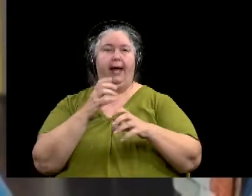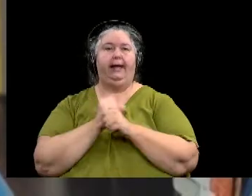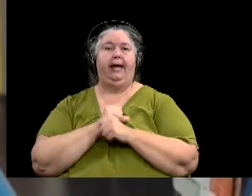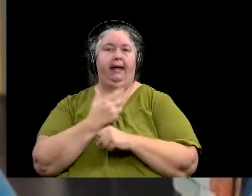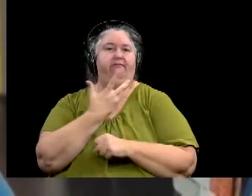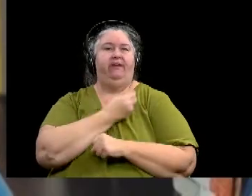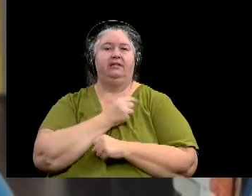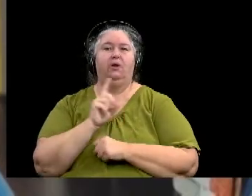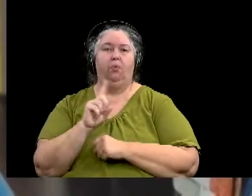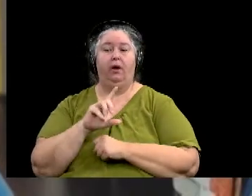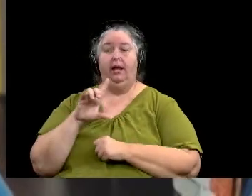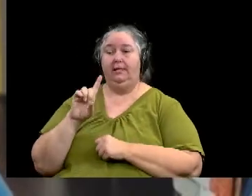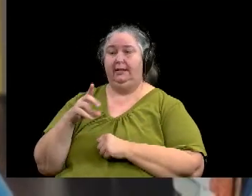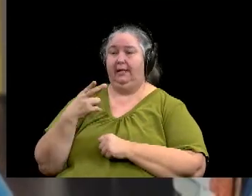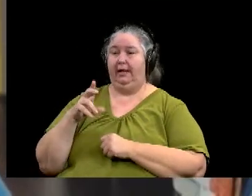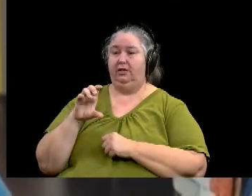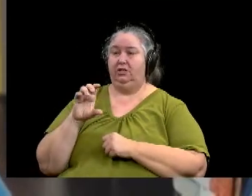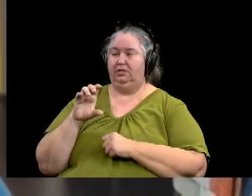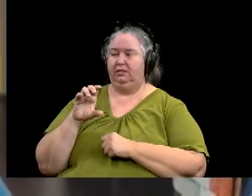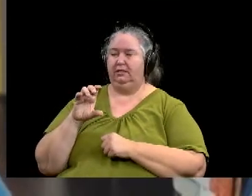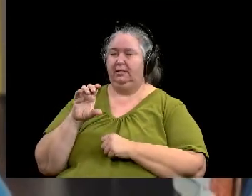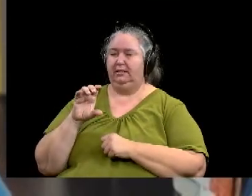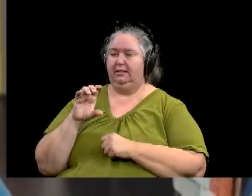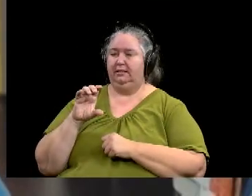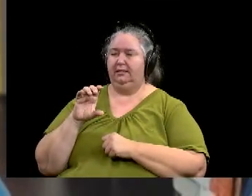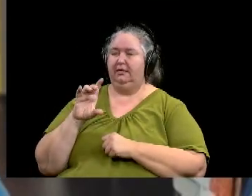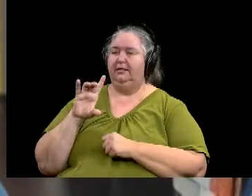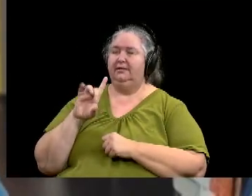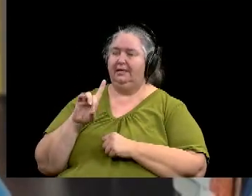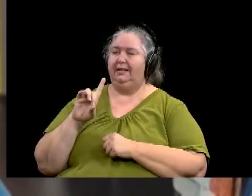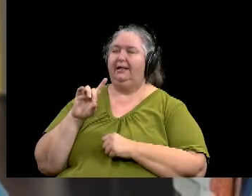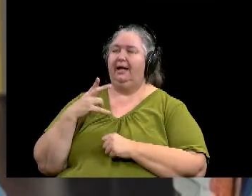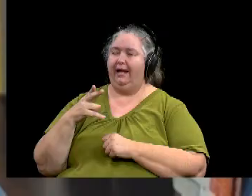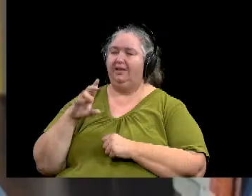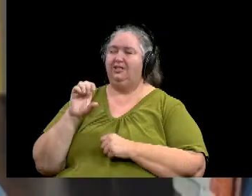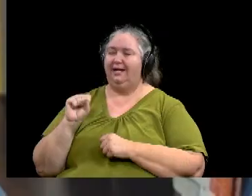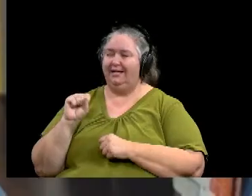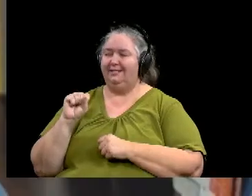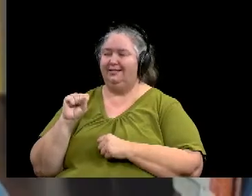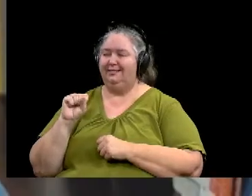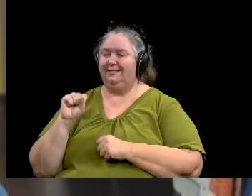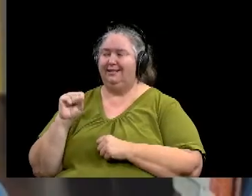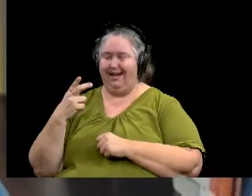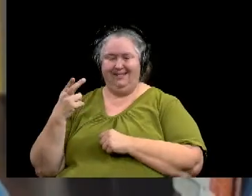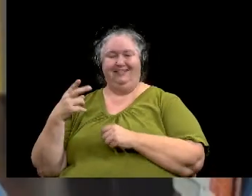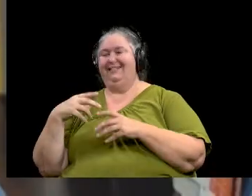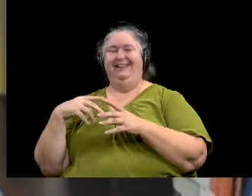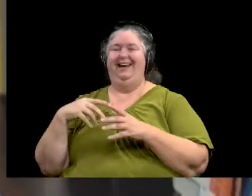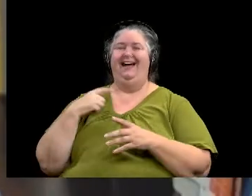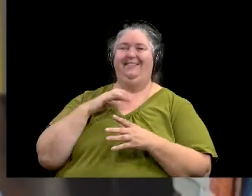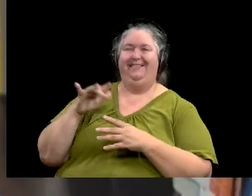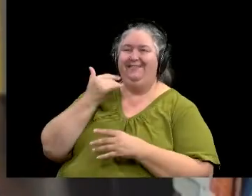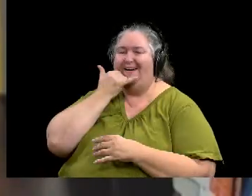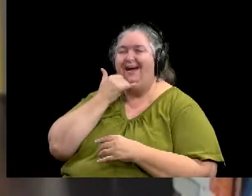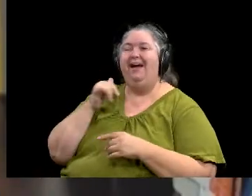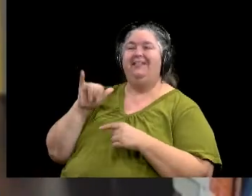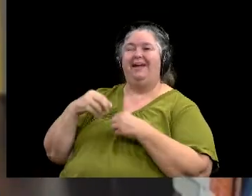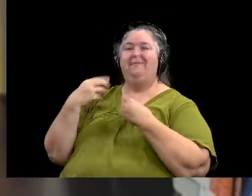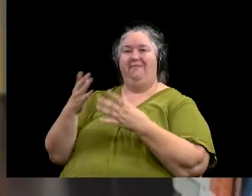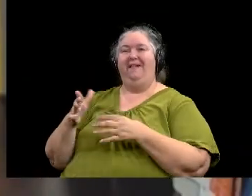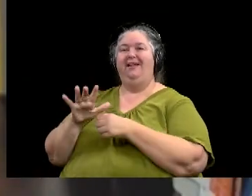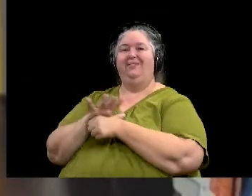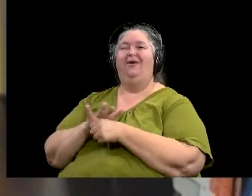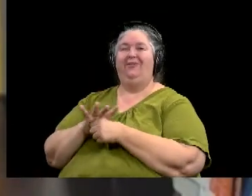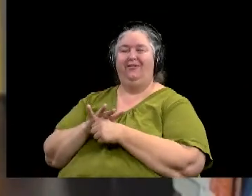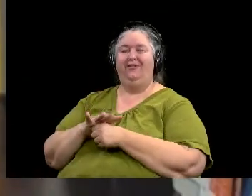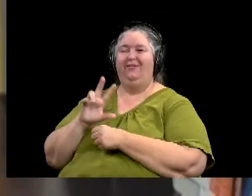is responsible for making the allocations of vaccine to vaccine providers at the local level. And those vaccine providers had to enroll specifically